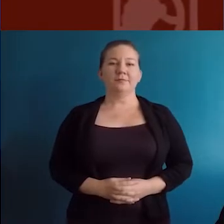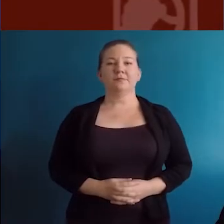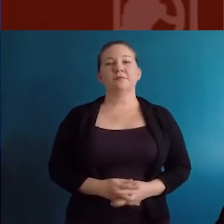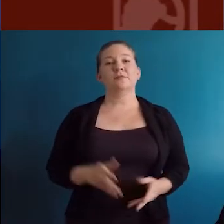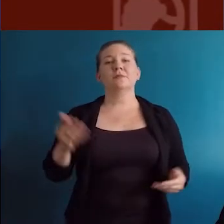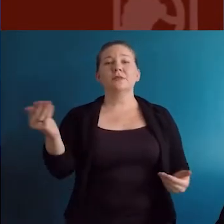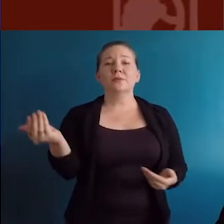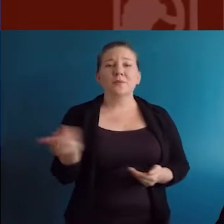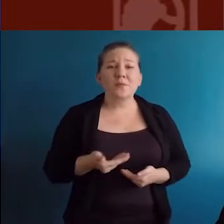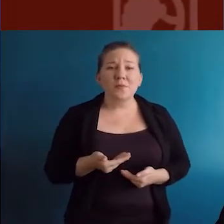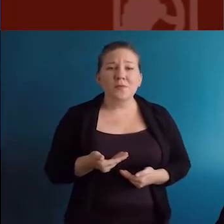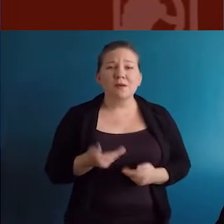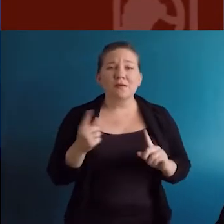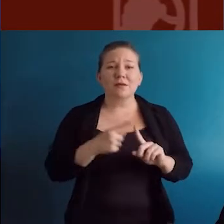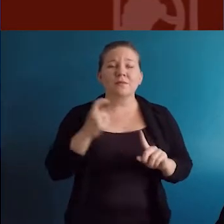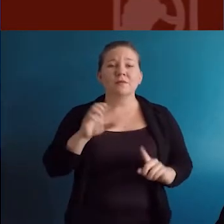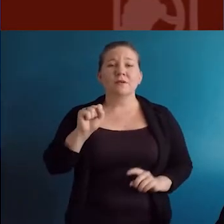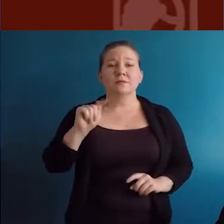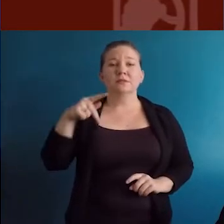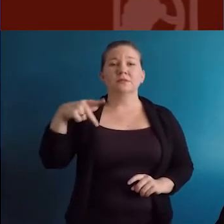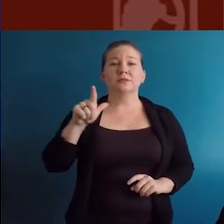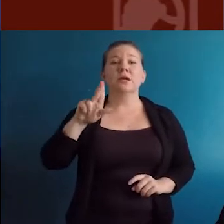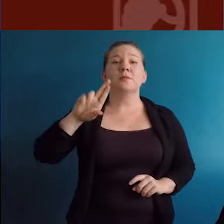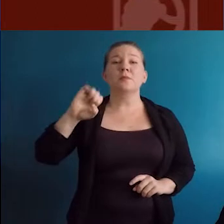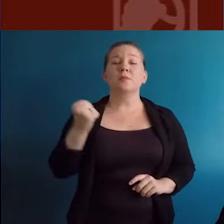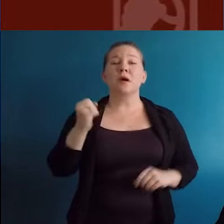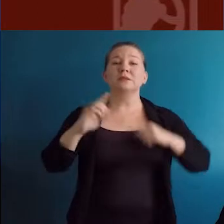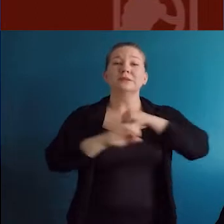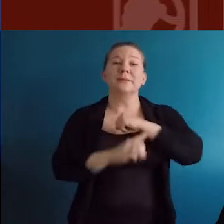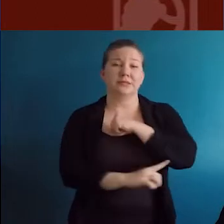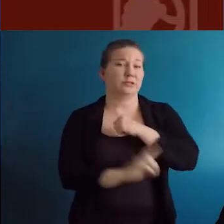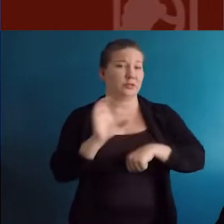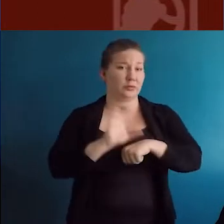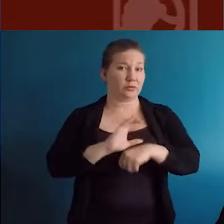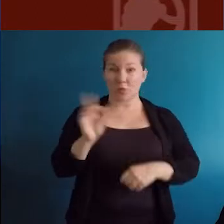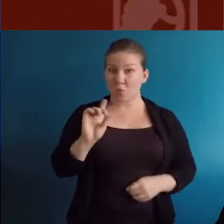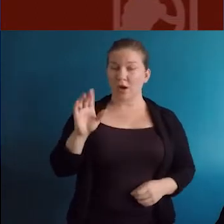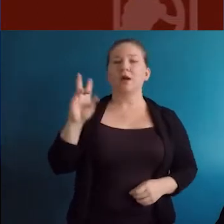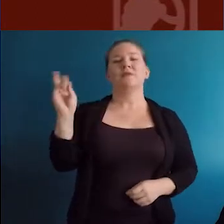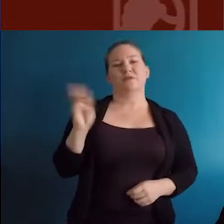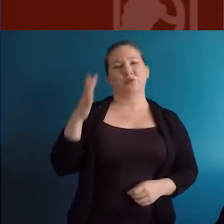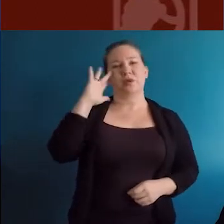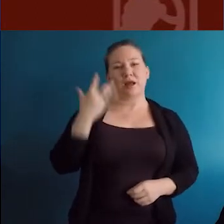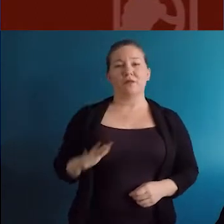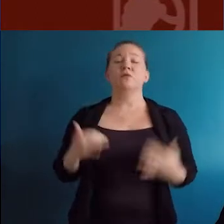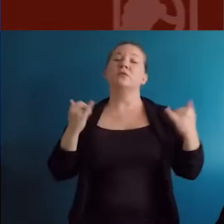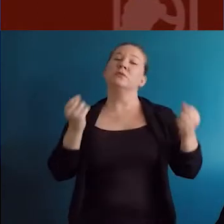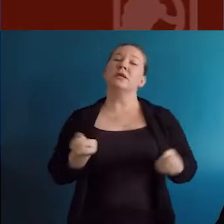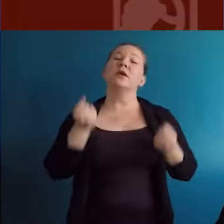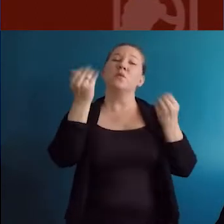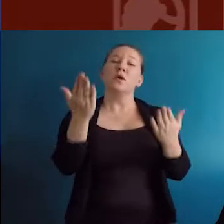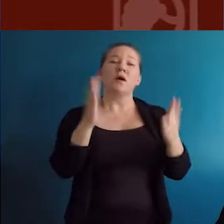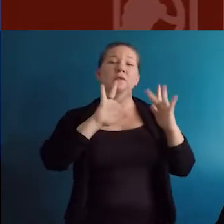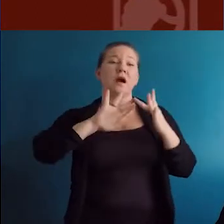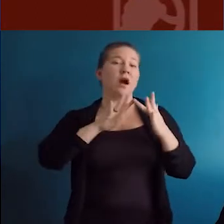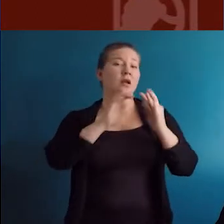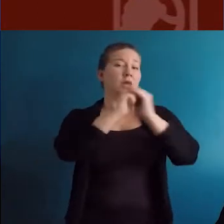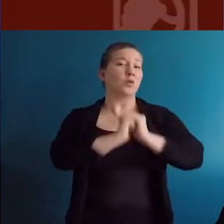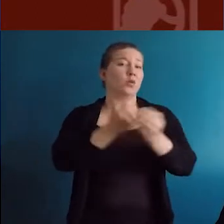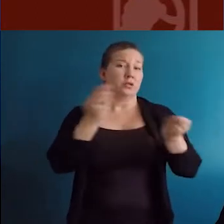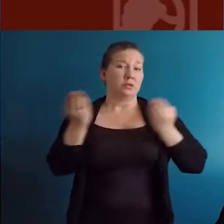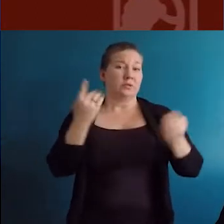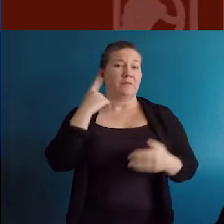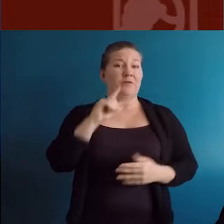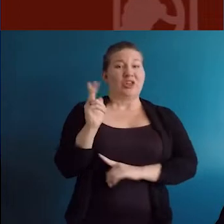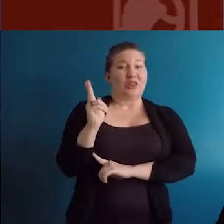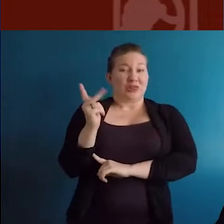Welcome from St. Paul's Episcopal Church in Ventura, California. Today we offer an online worship service for the 13th Sunday